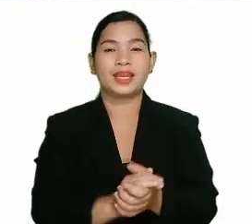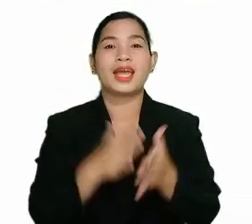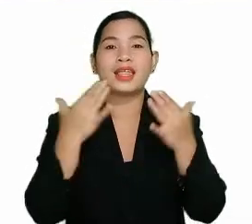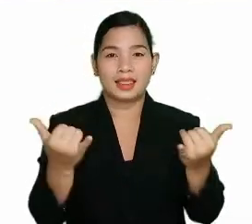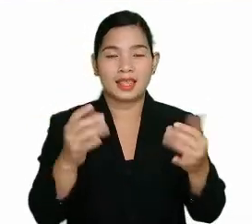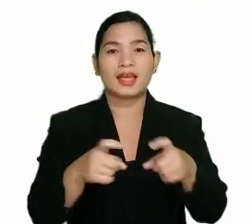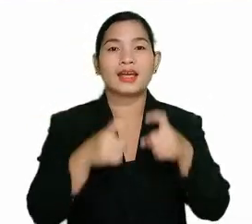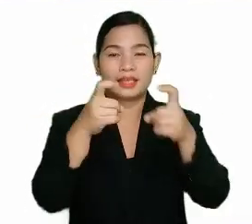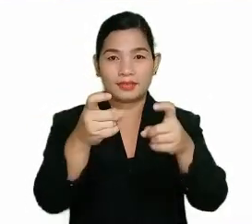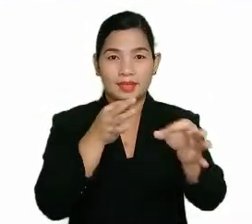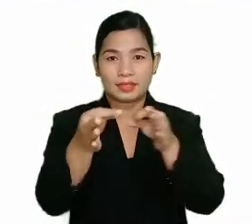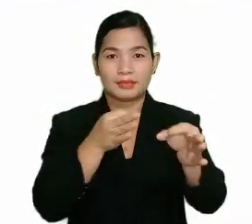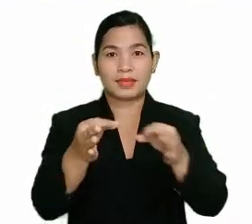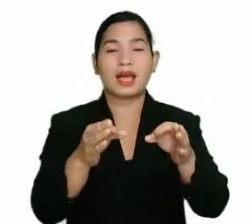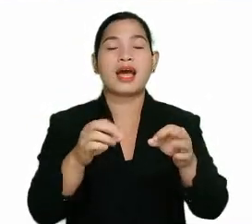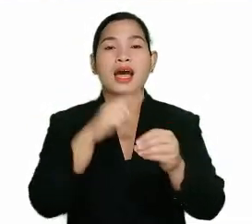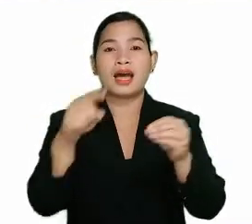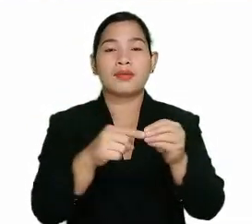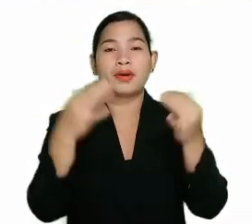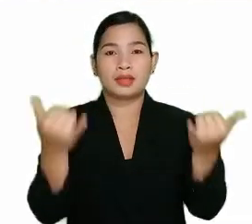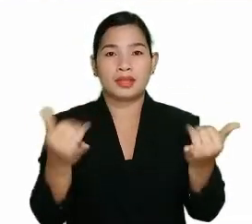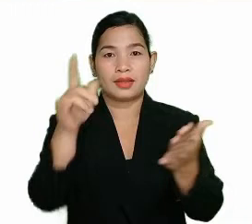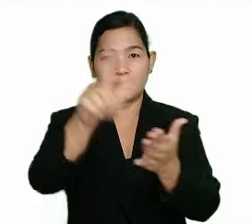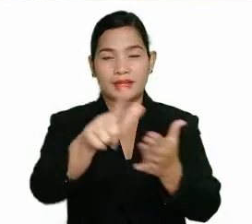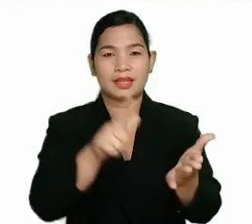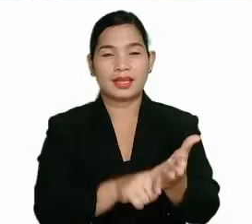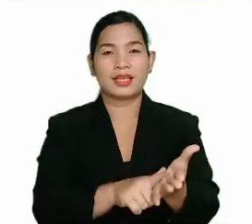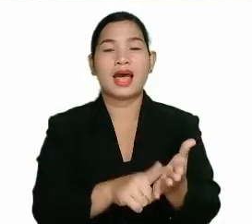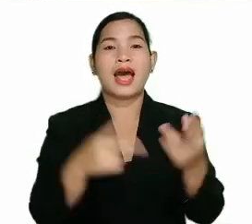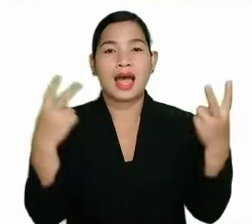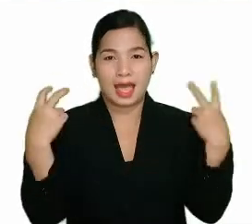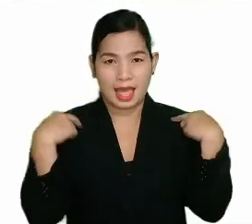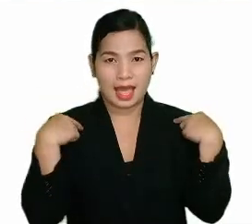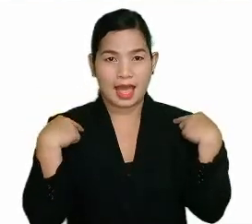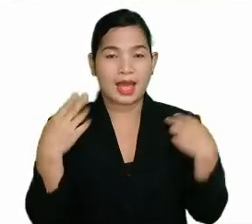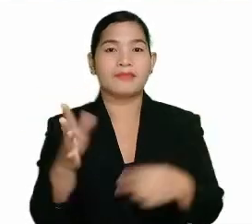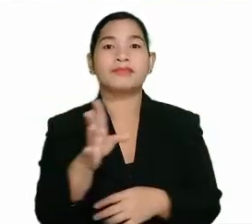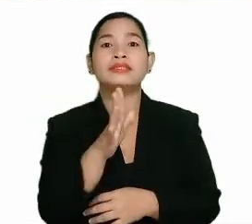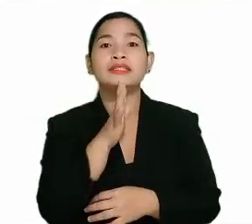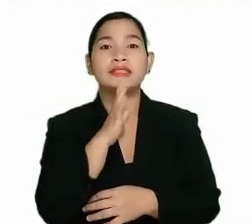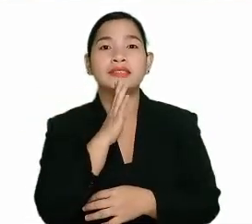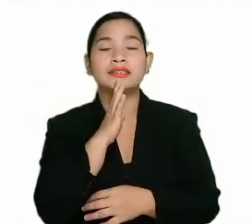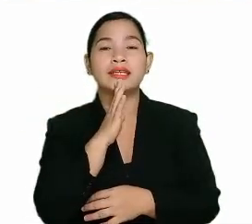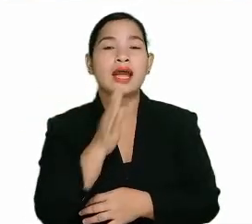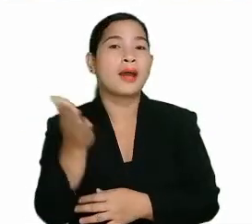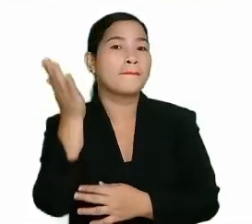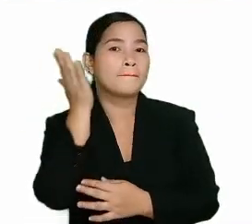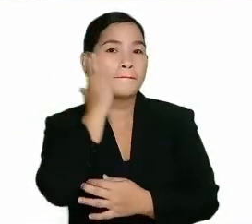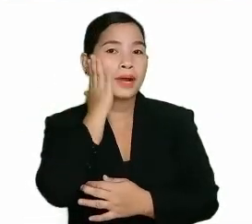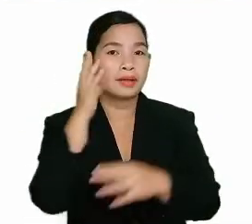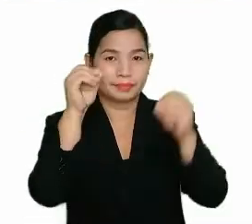us the discussion of today's topic, let me give you our teacher broadcaster, no less